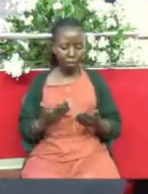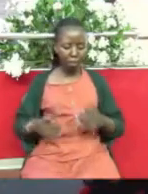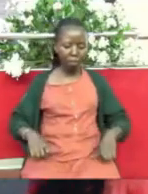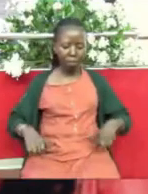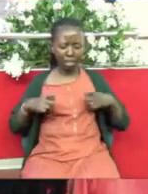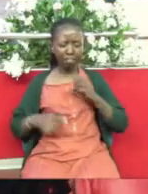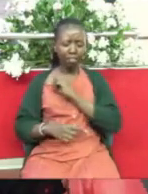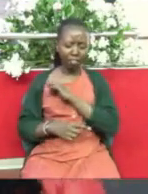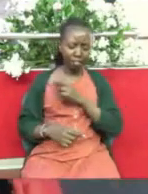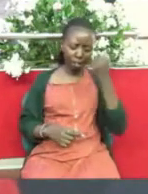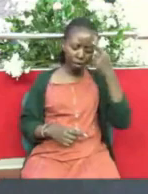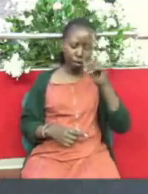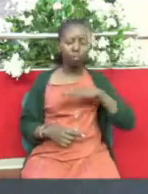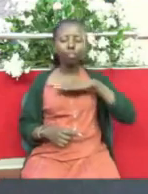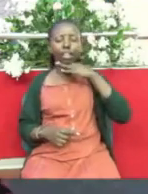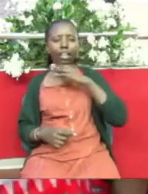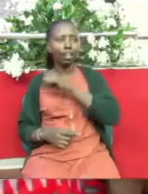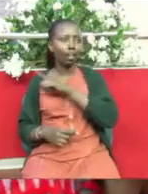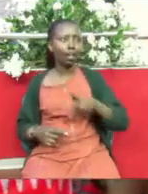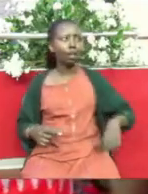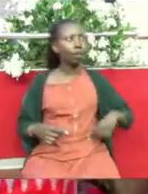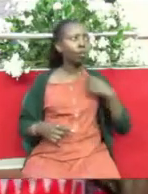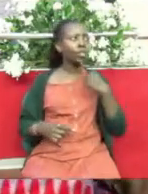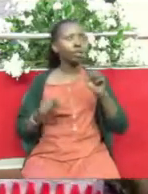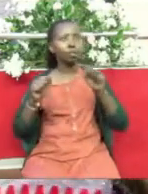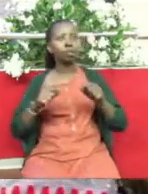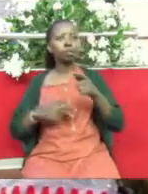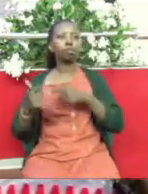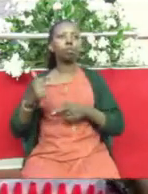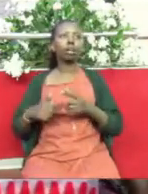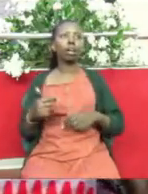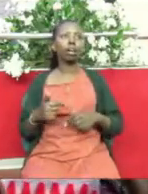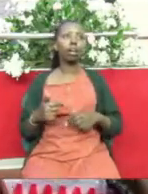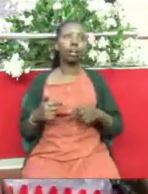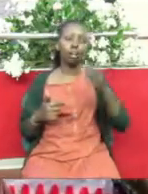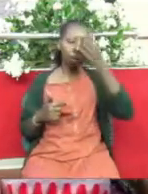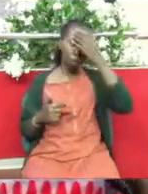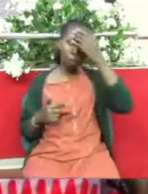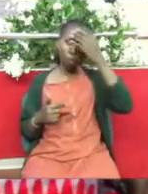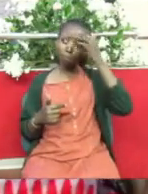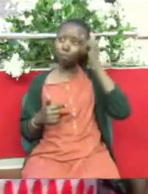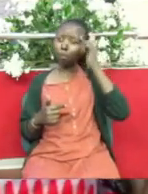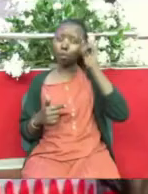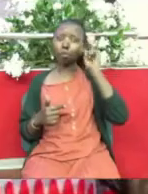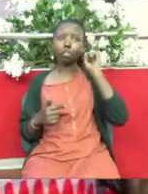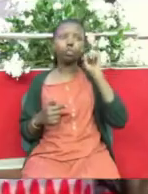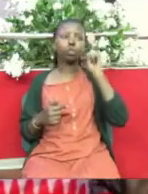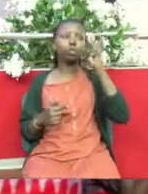The Lord is saying you can come. Because with long life, I will satisfy